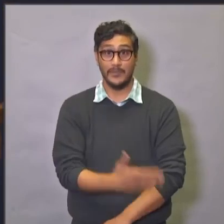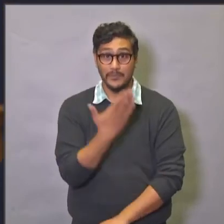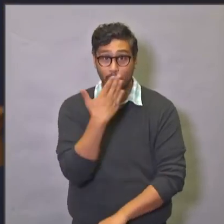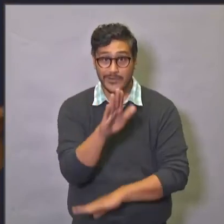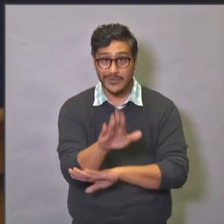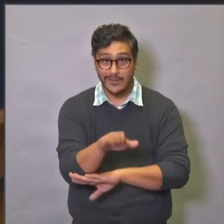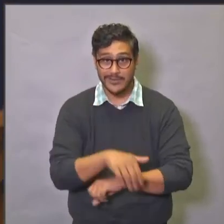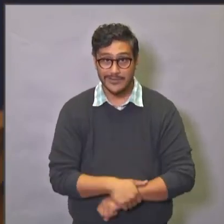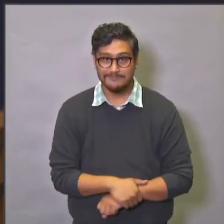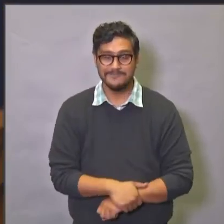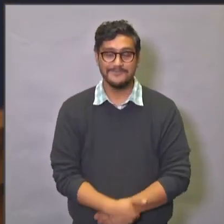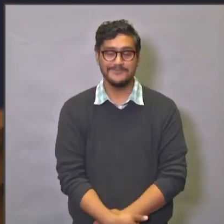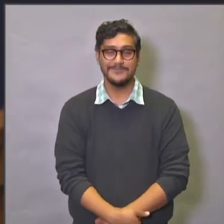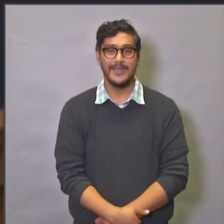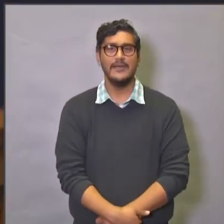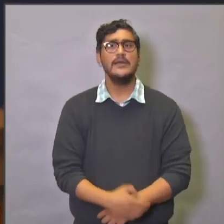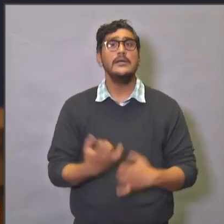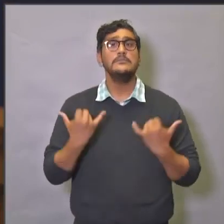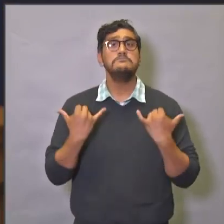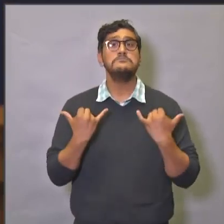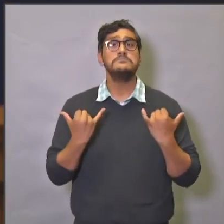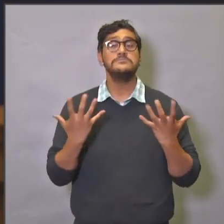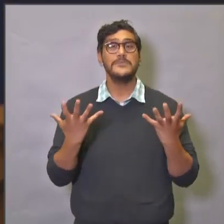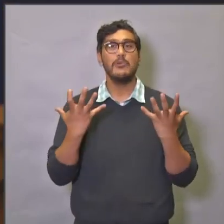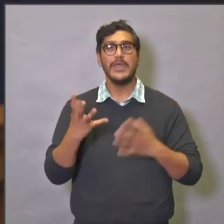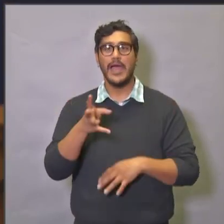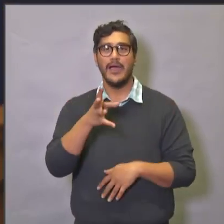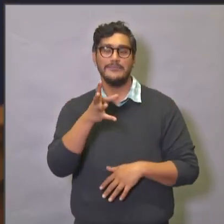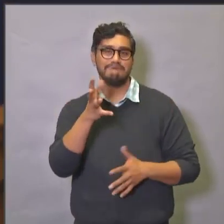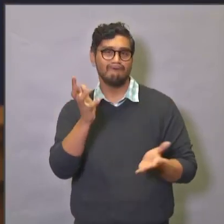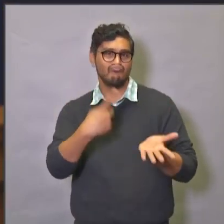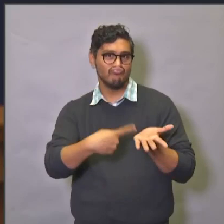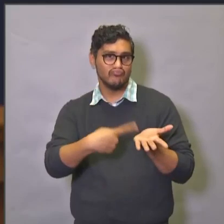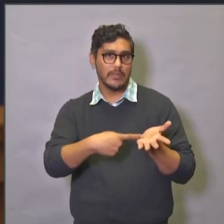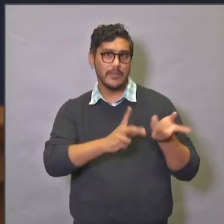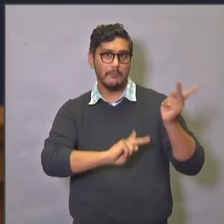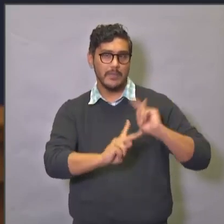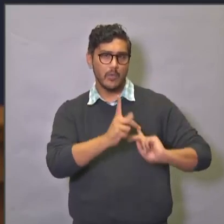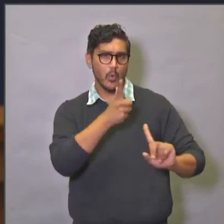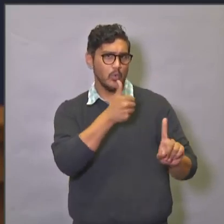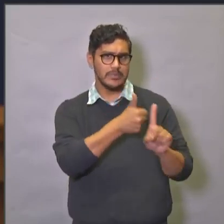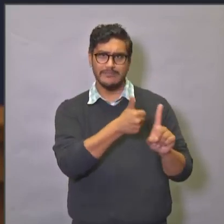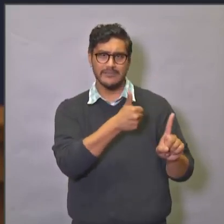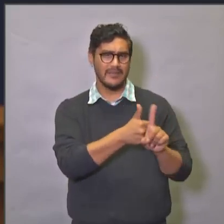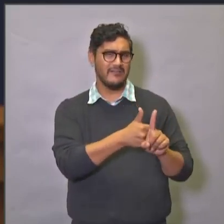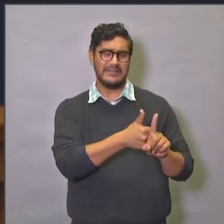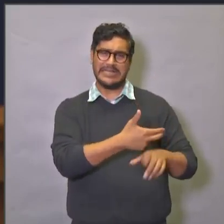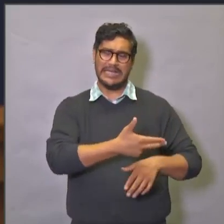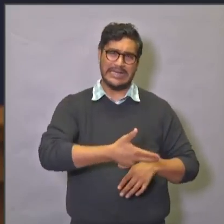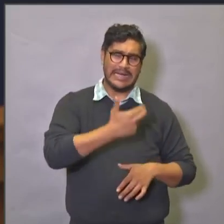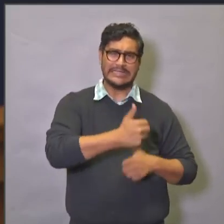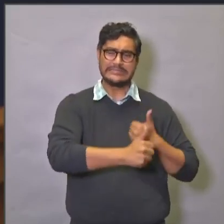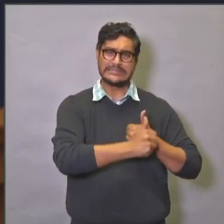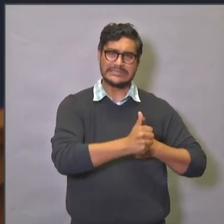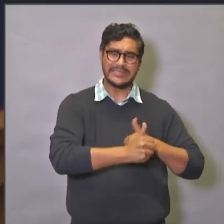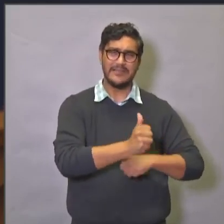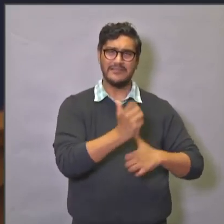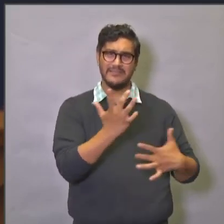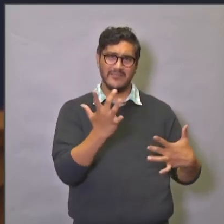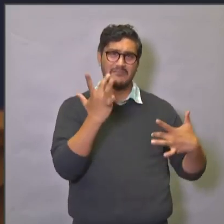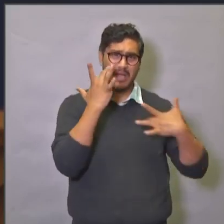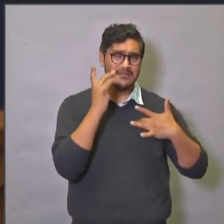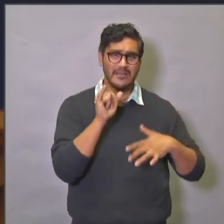Buenas tardes. Hoy nos gustaría hablar sobre las personas que tienen un mayor riesgo de enfermarse gravemente si se